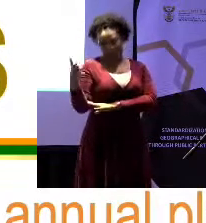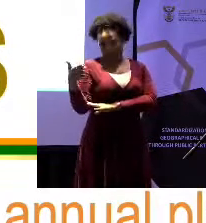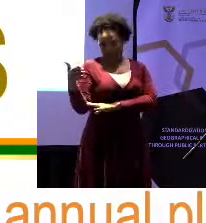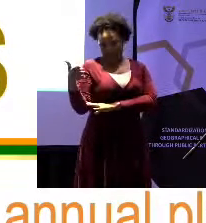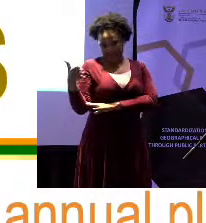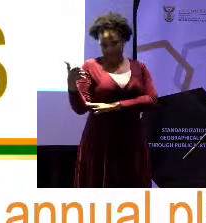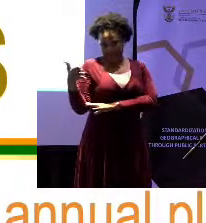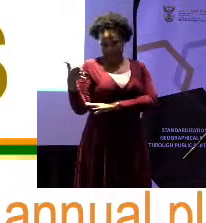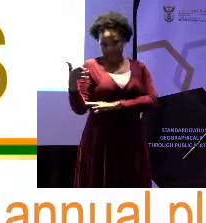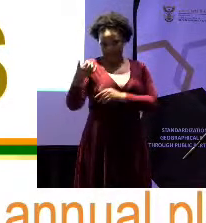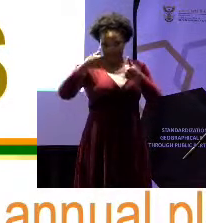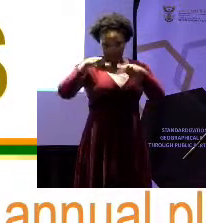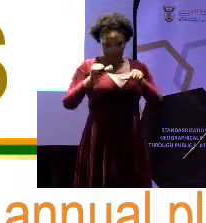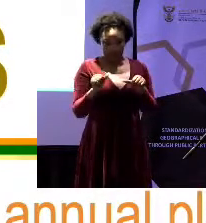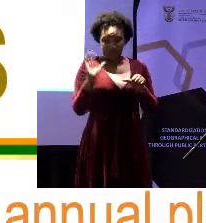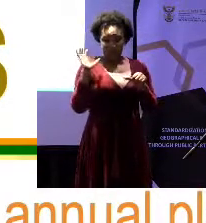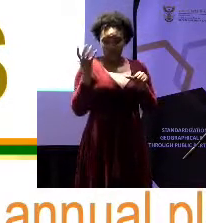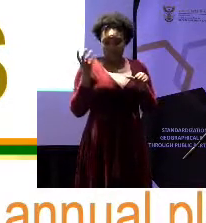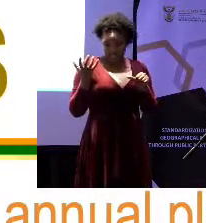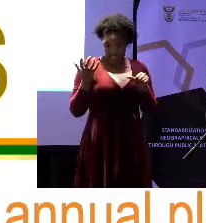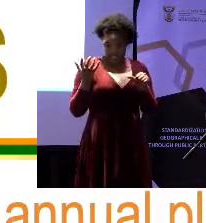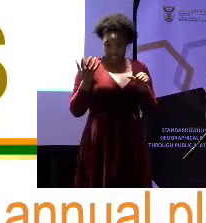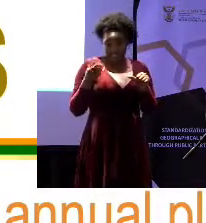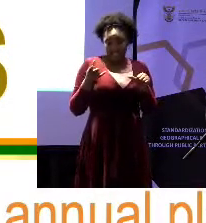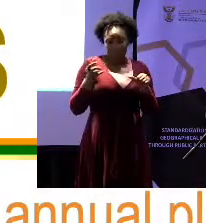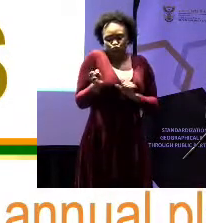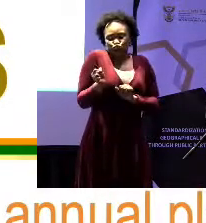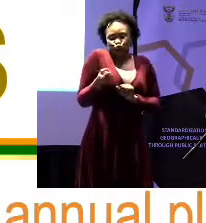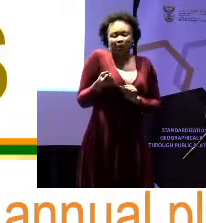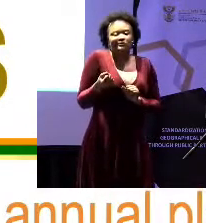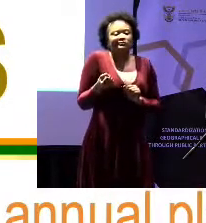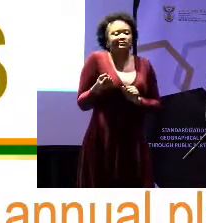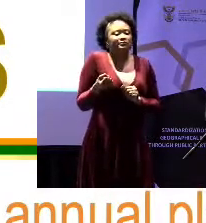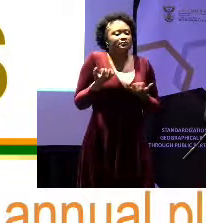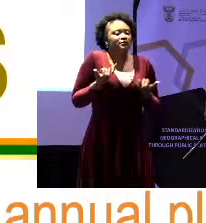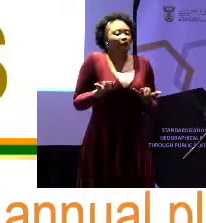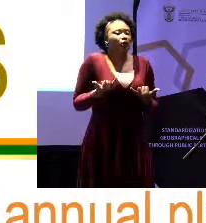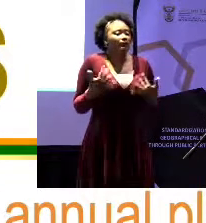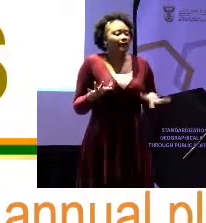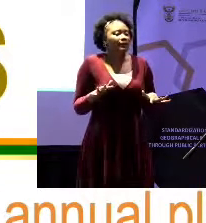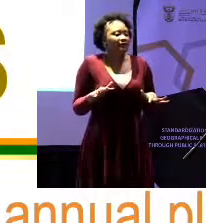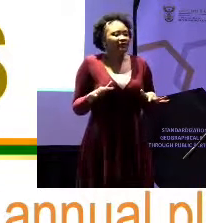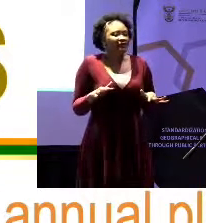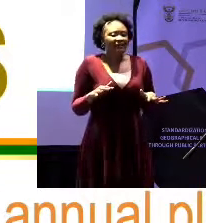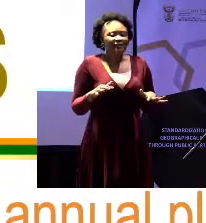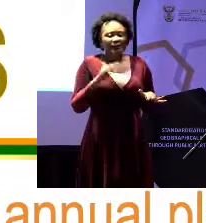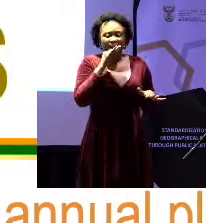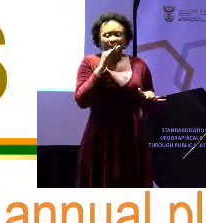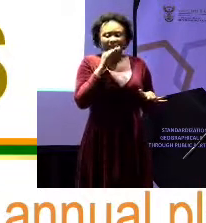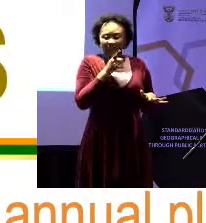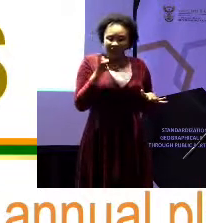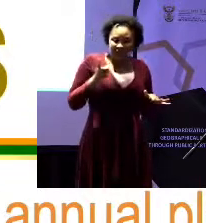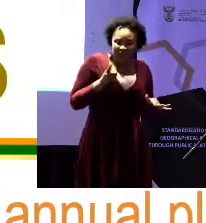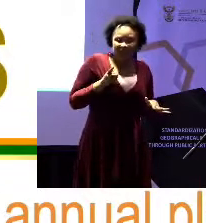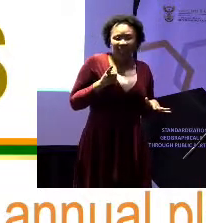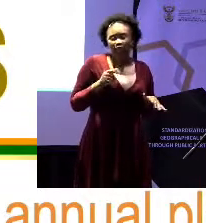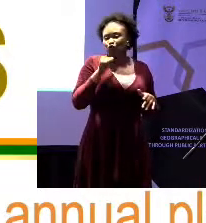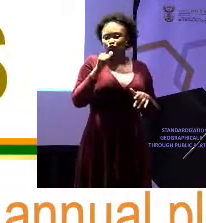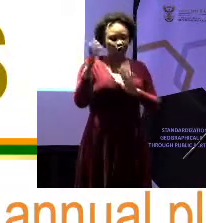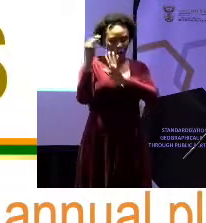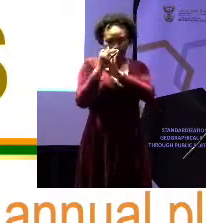PGNC. Free State, they've just appointed a PGNC and they've just been inducted, so they are no longer on that